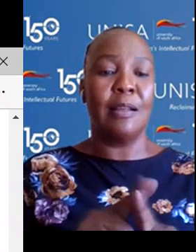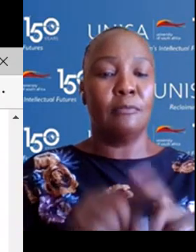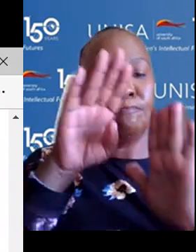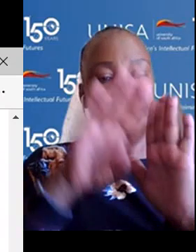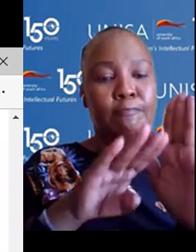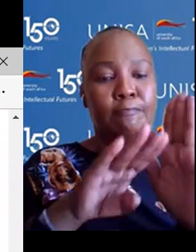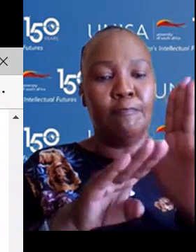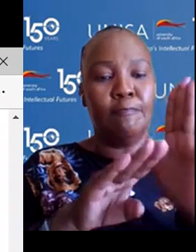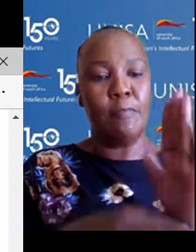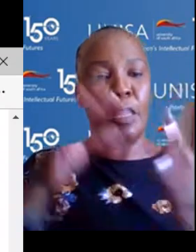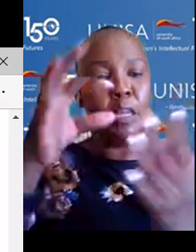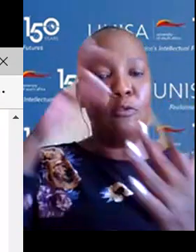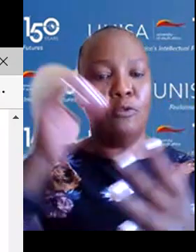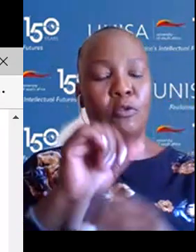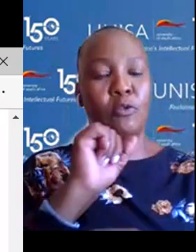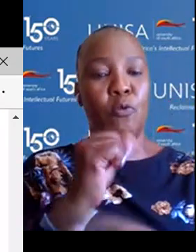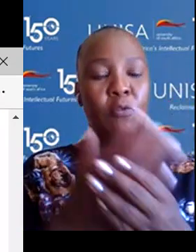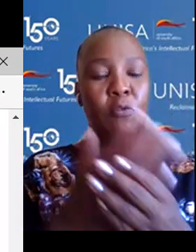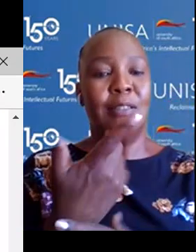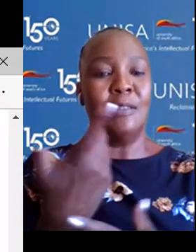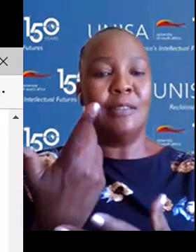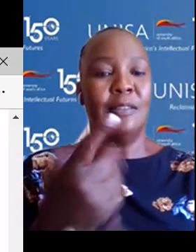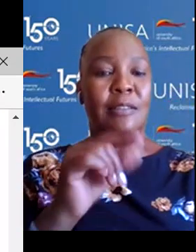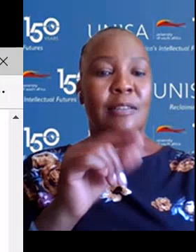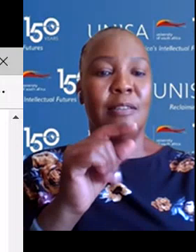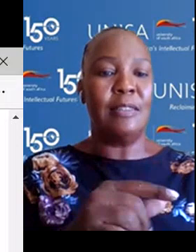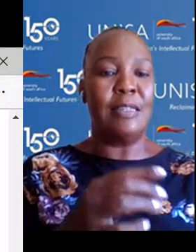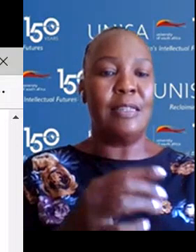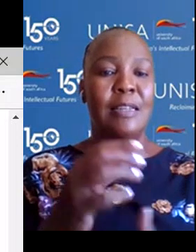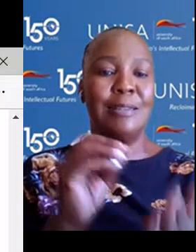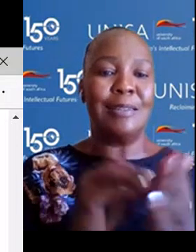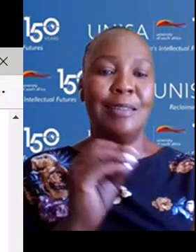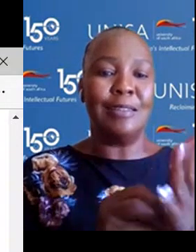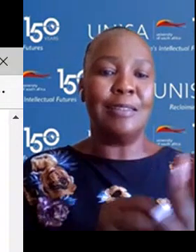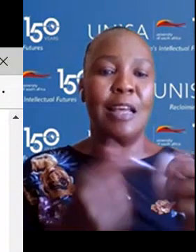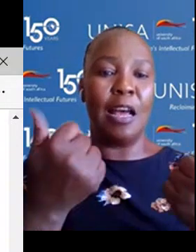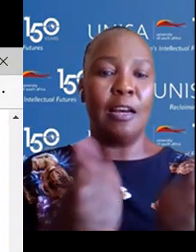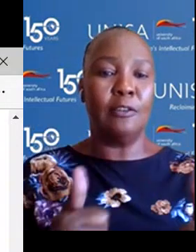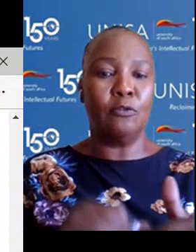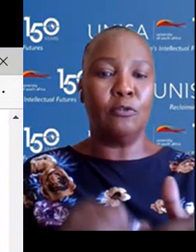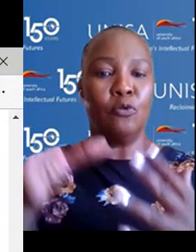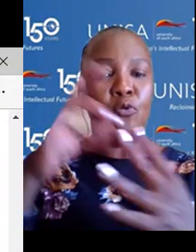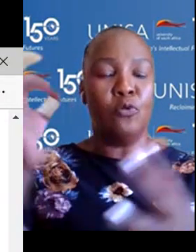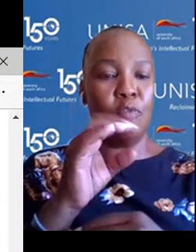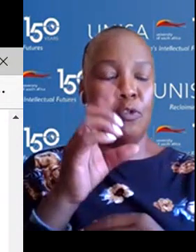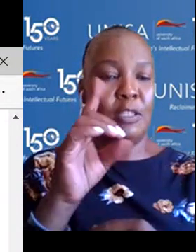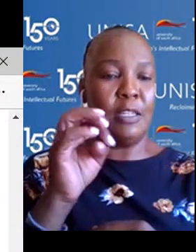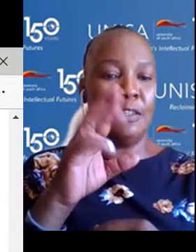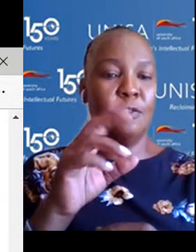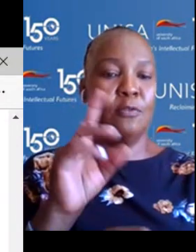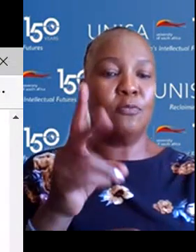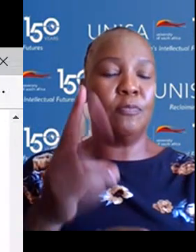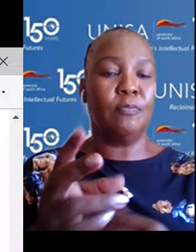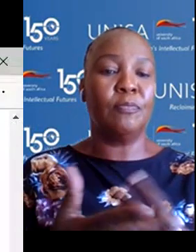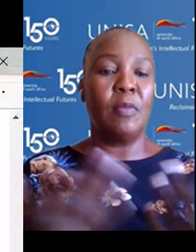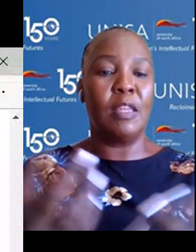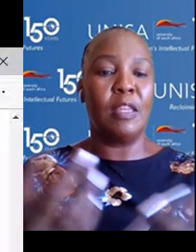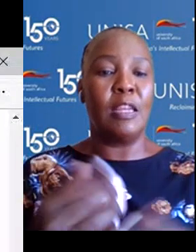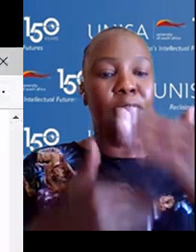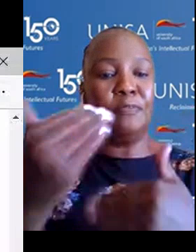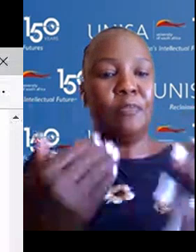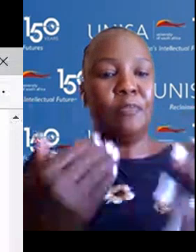then you can actually choose your folders. So they do say you go to Settings, Account, and choose folders as well. All right, and there we go. And